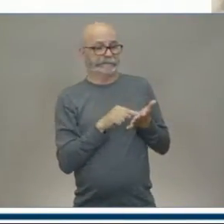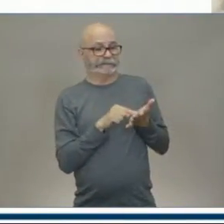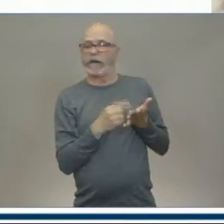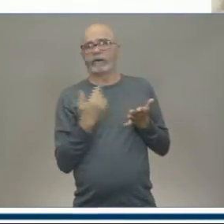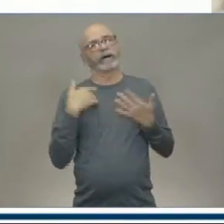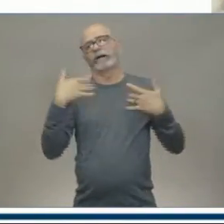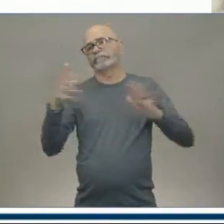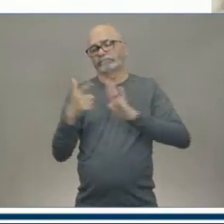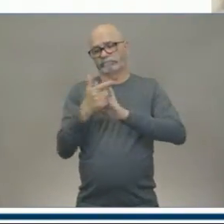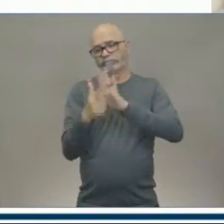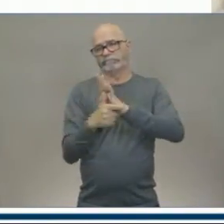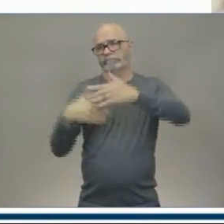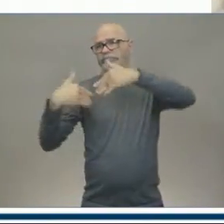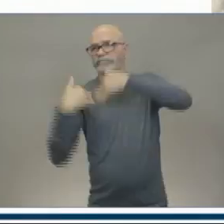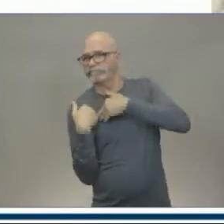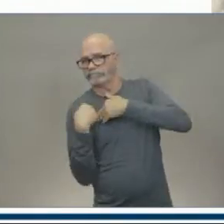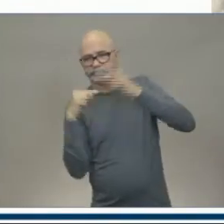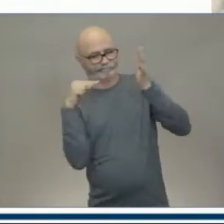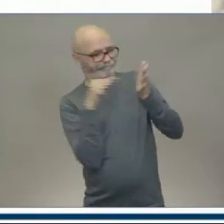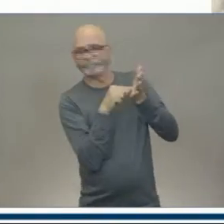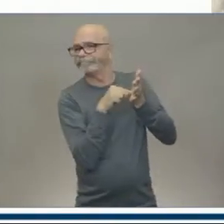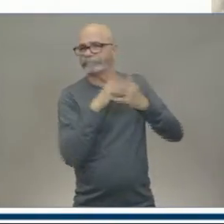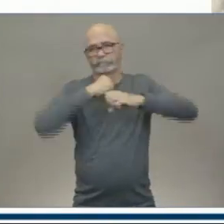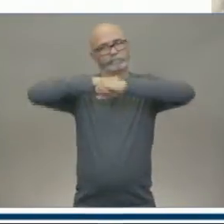Next question will go to the Canadian Press. Keith Doucette.